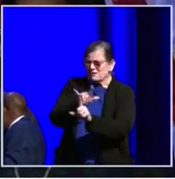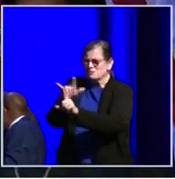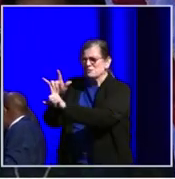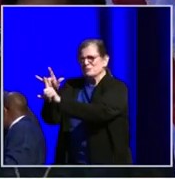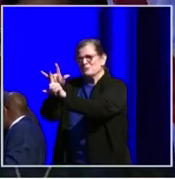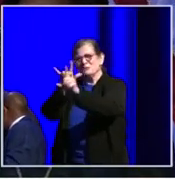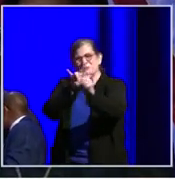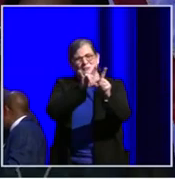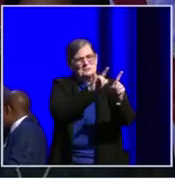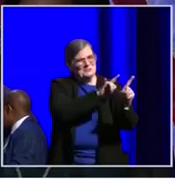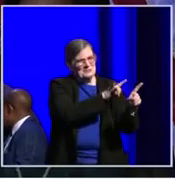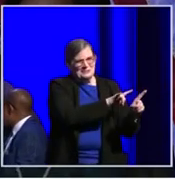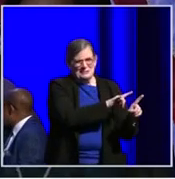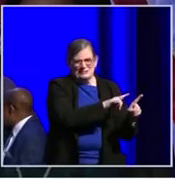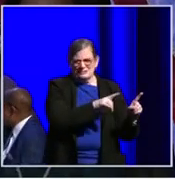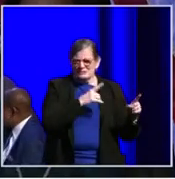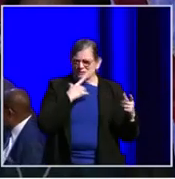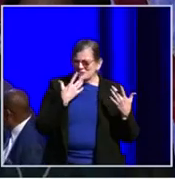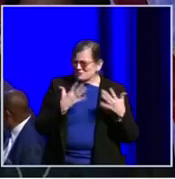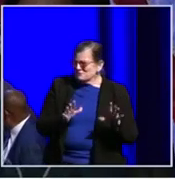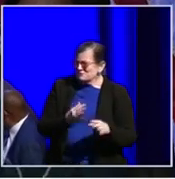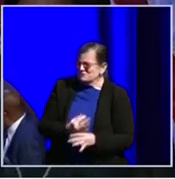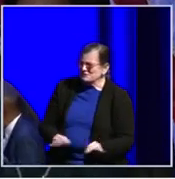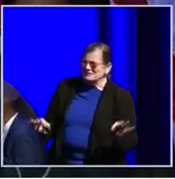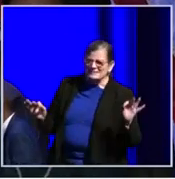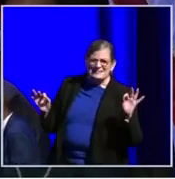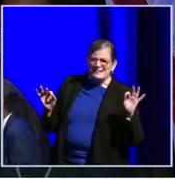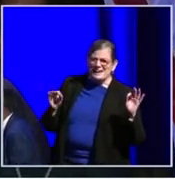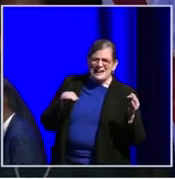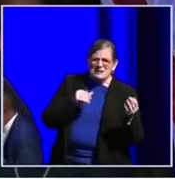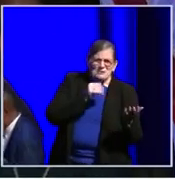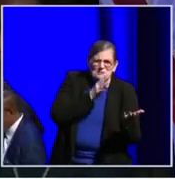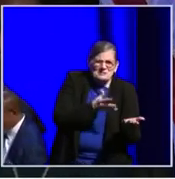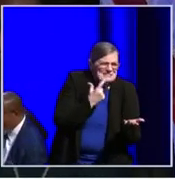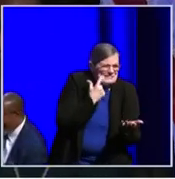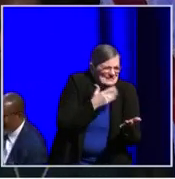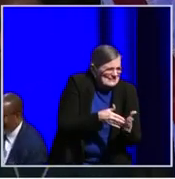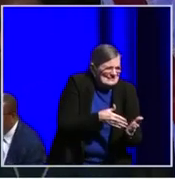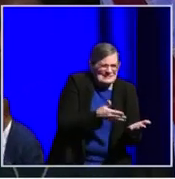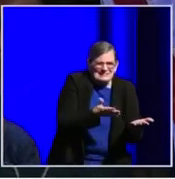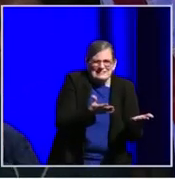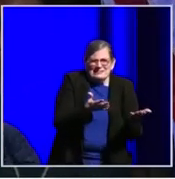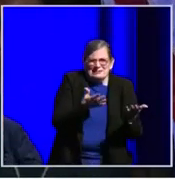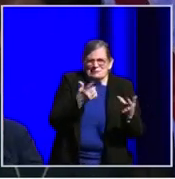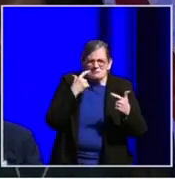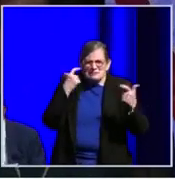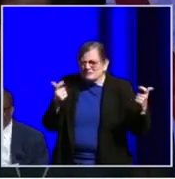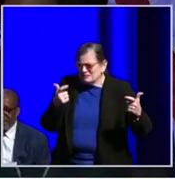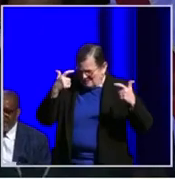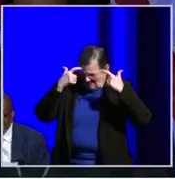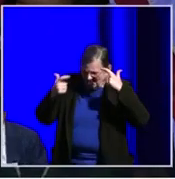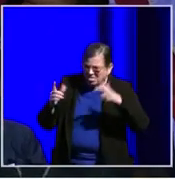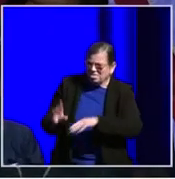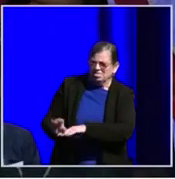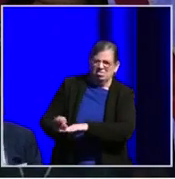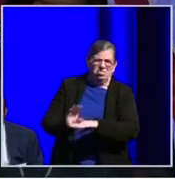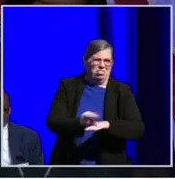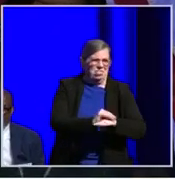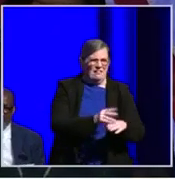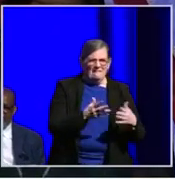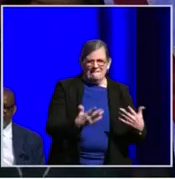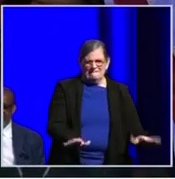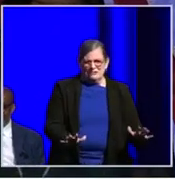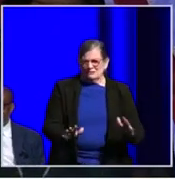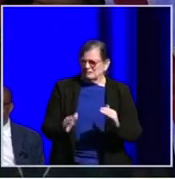bigotry, and hate? As I reflect on these questions and where we look for answers regarding equity, safety, and